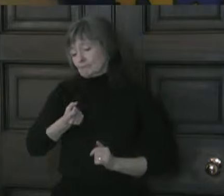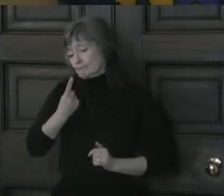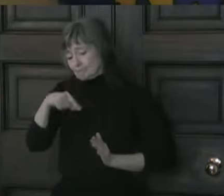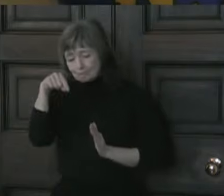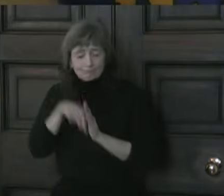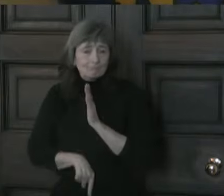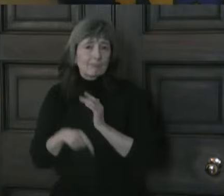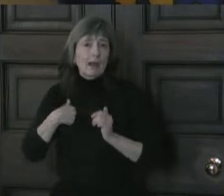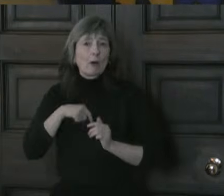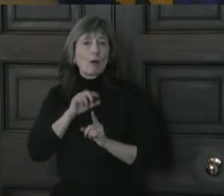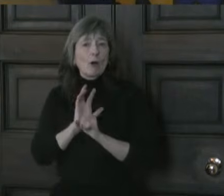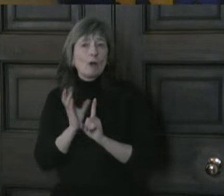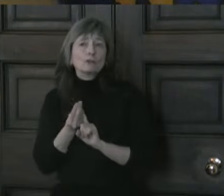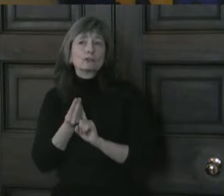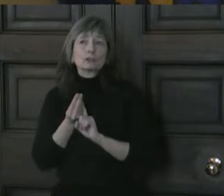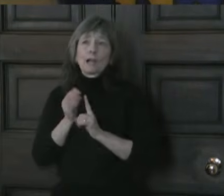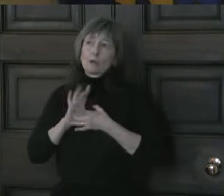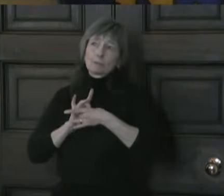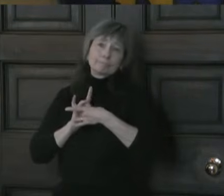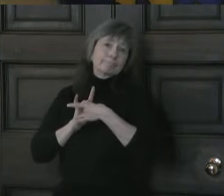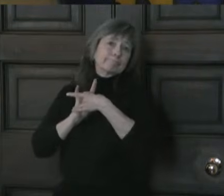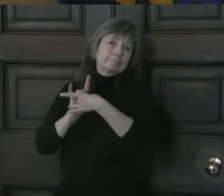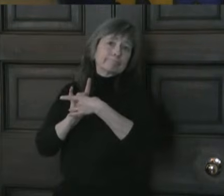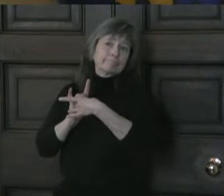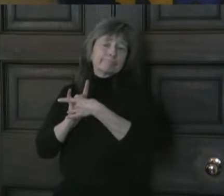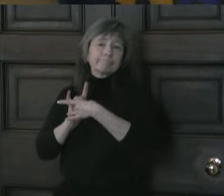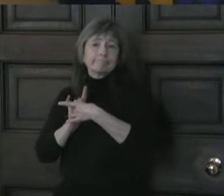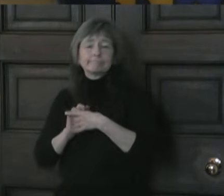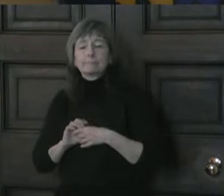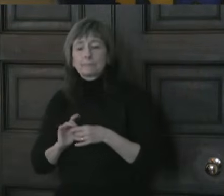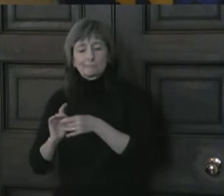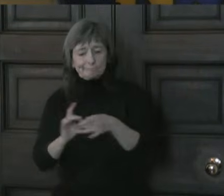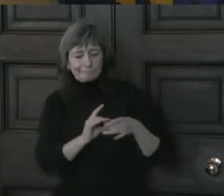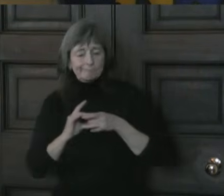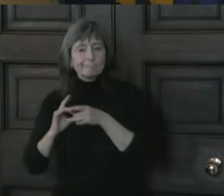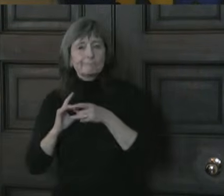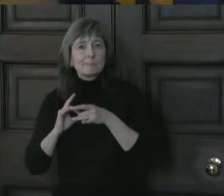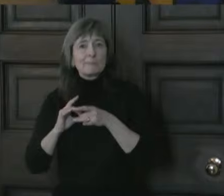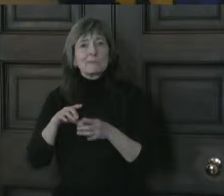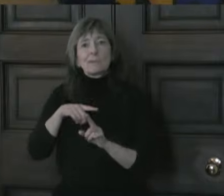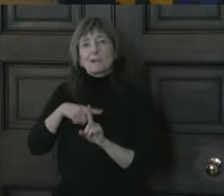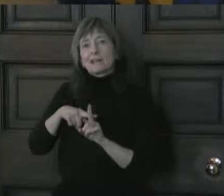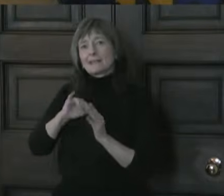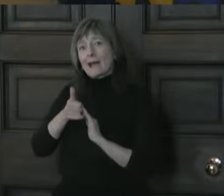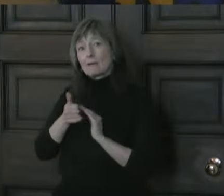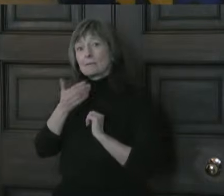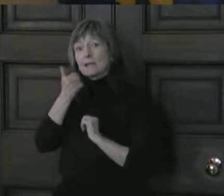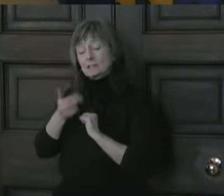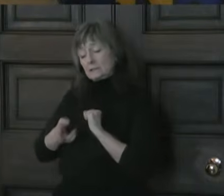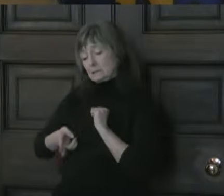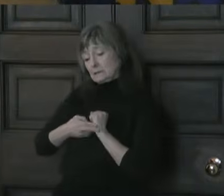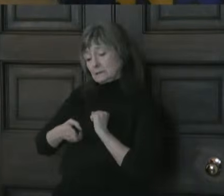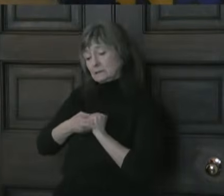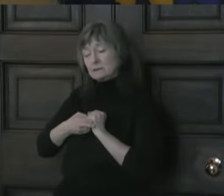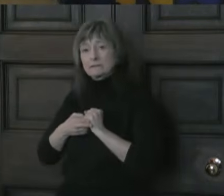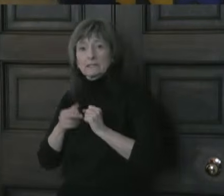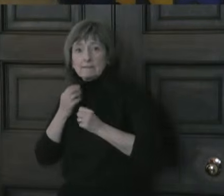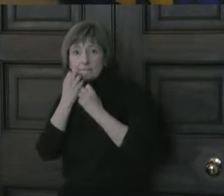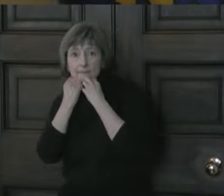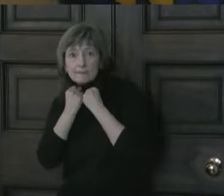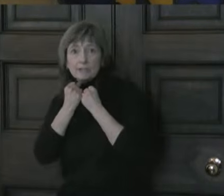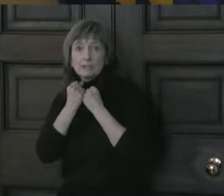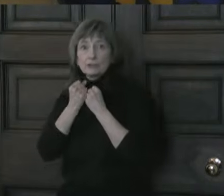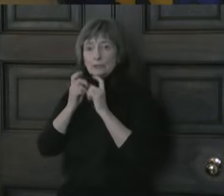of our culture and our connections, as well as how to best collect, preserve, digitize this